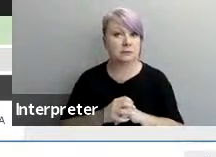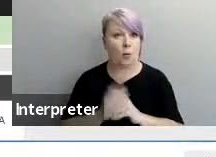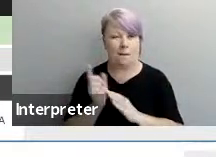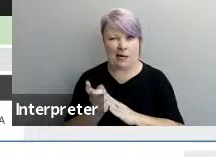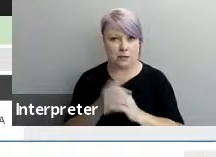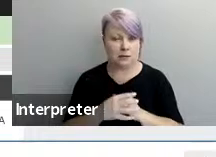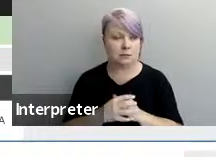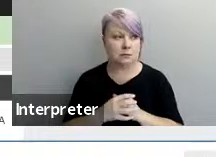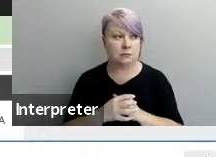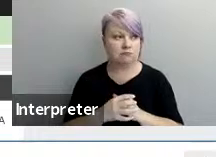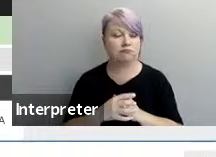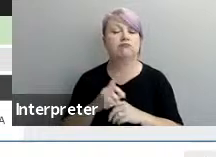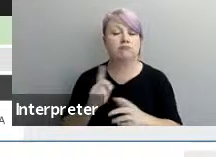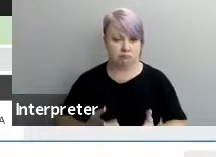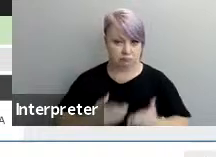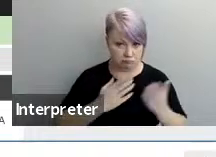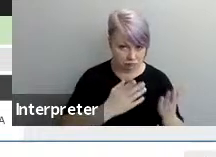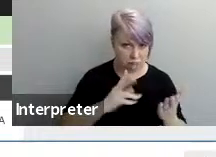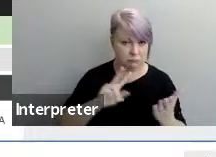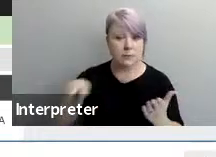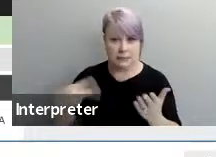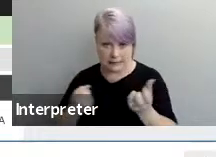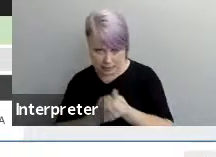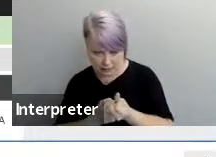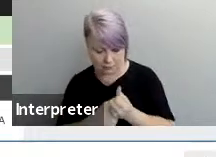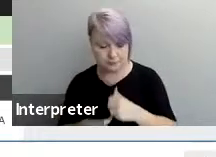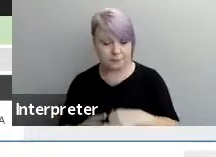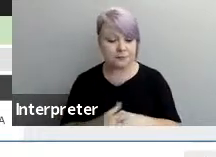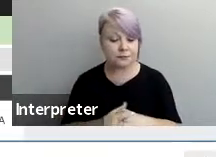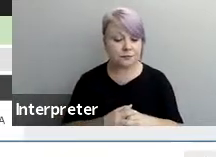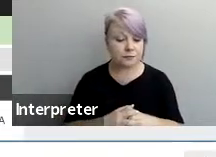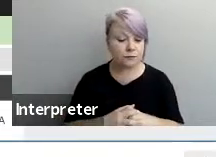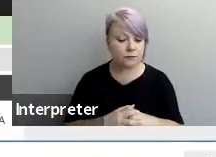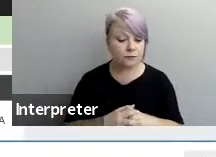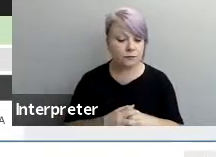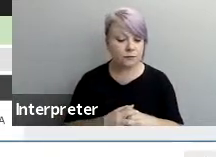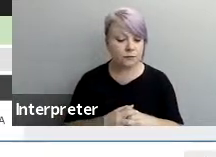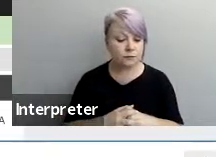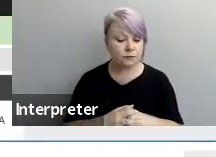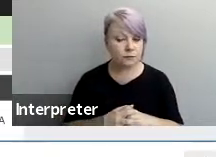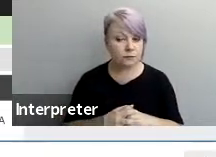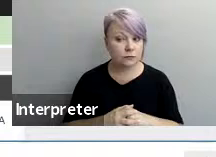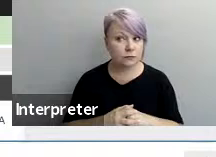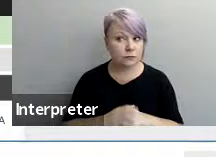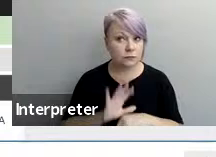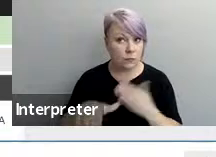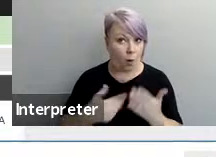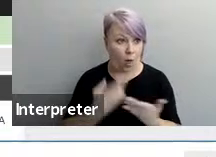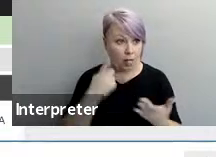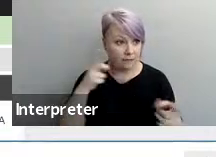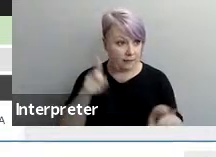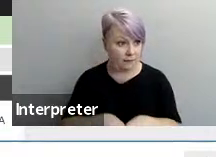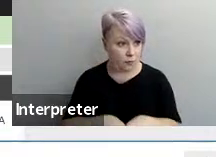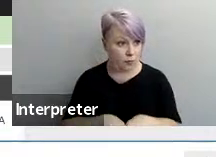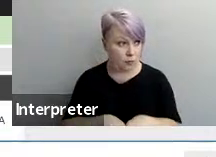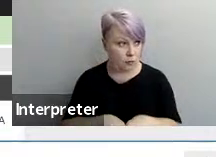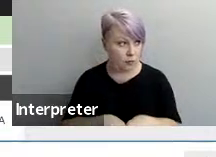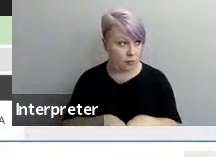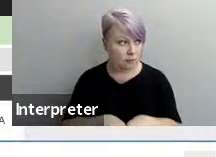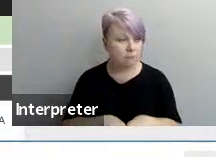Second. All in favor?